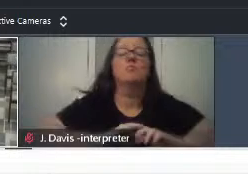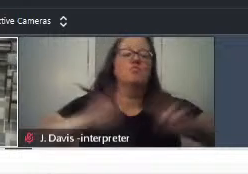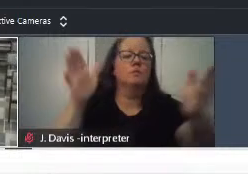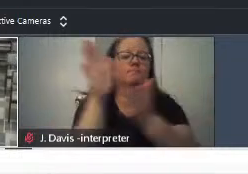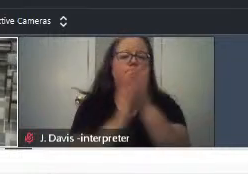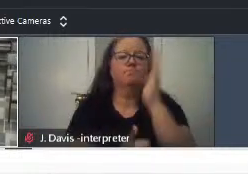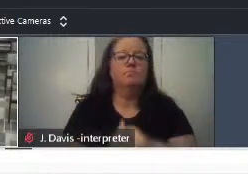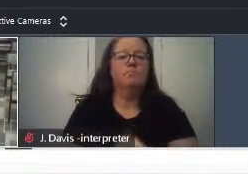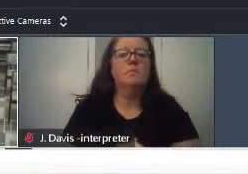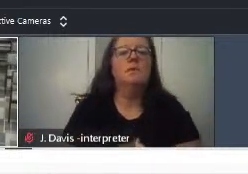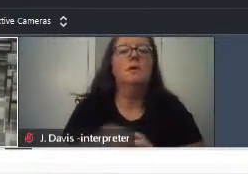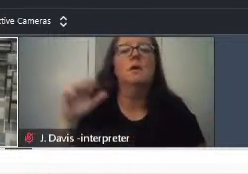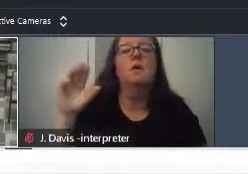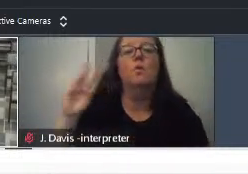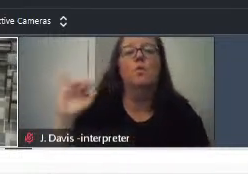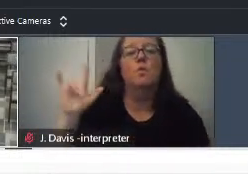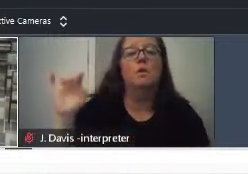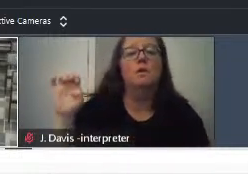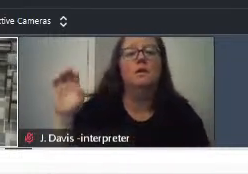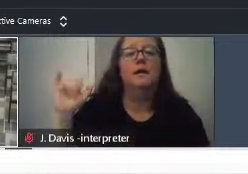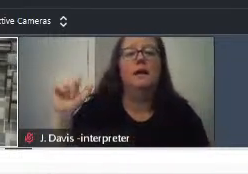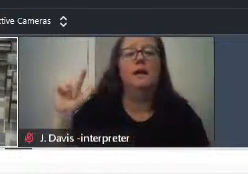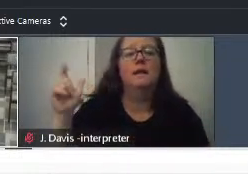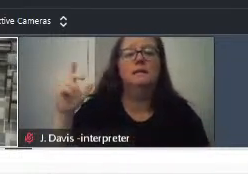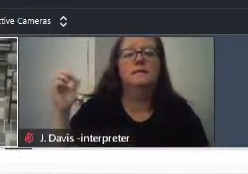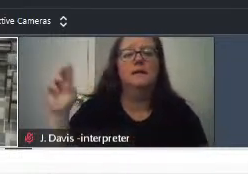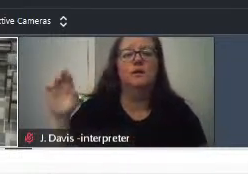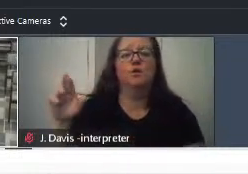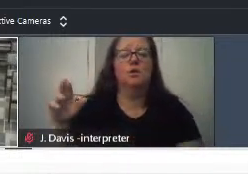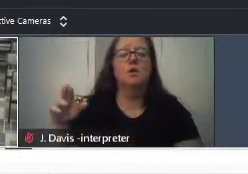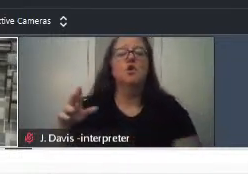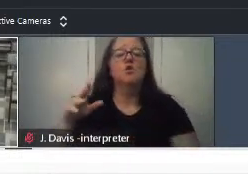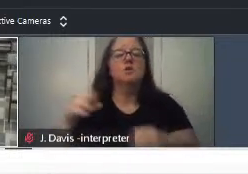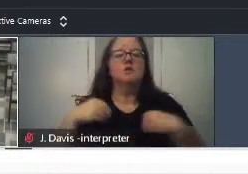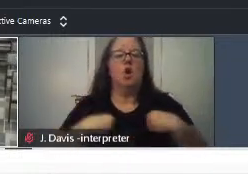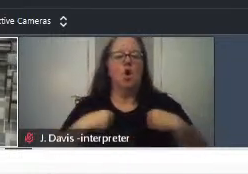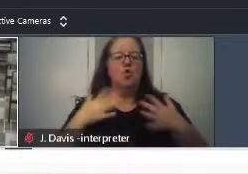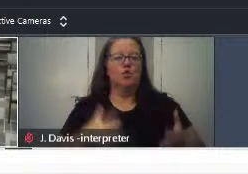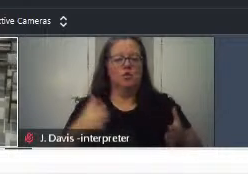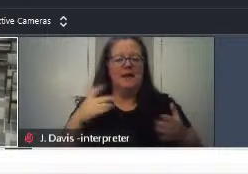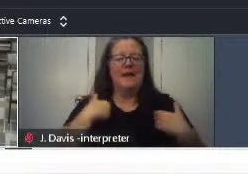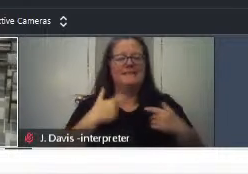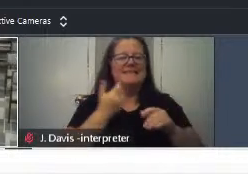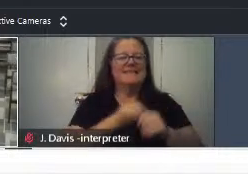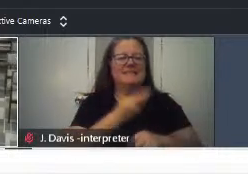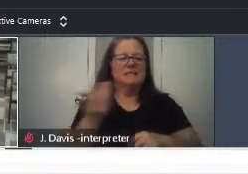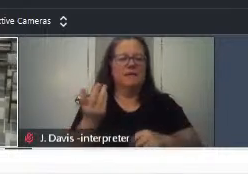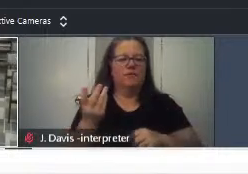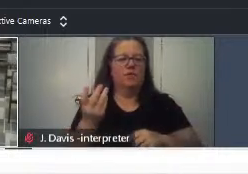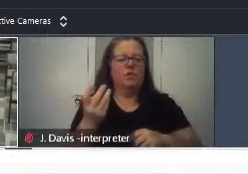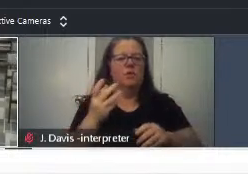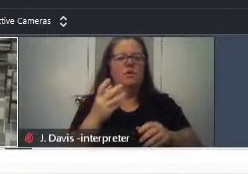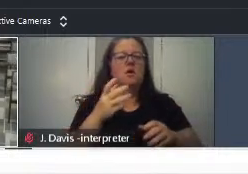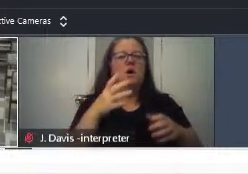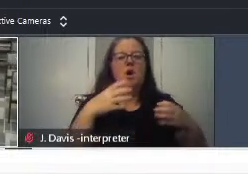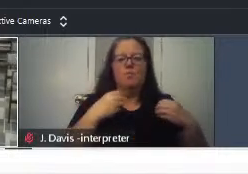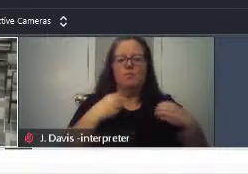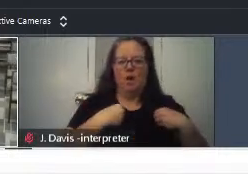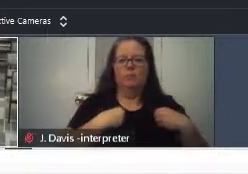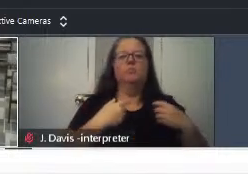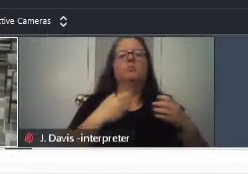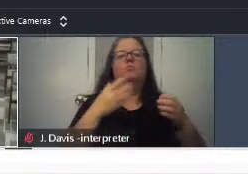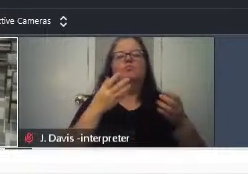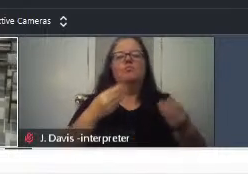Willie Alexander. This is an adjoining property owner. He has several units across the street from this property, and I did drive by to look at it. It